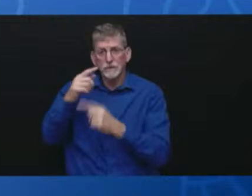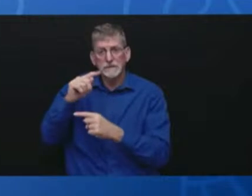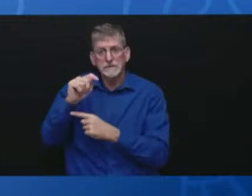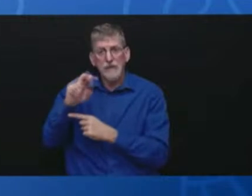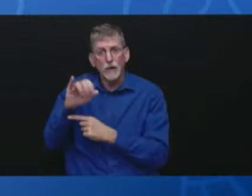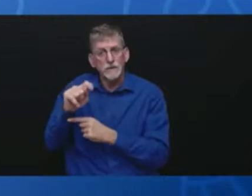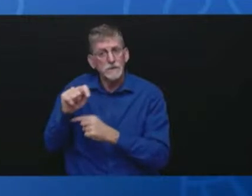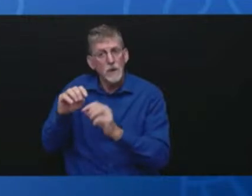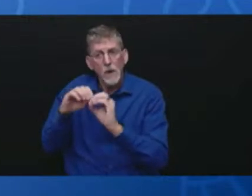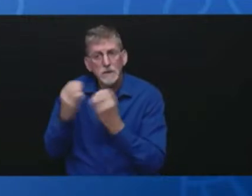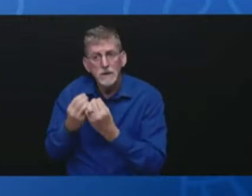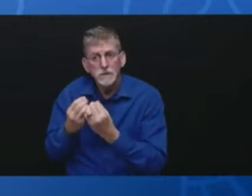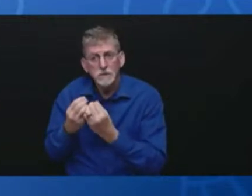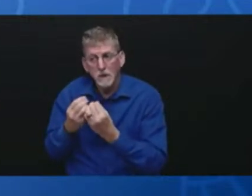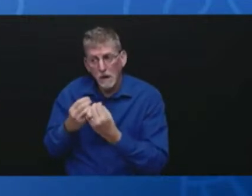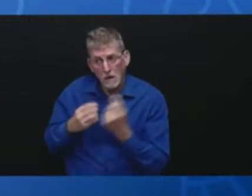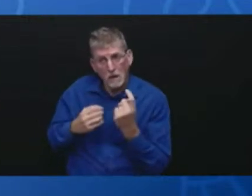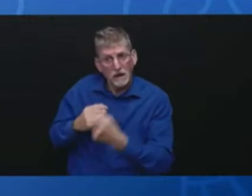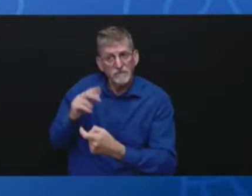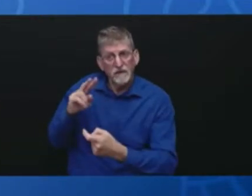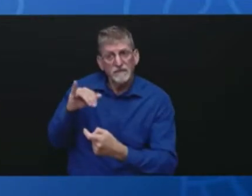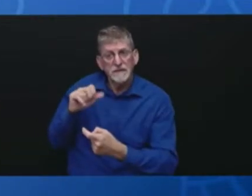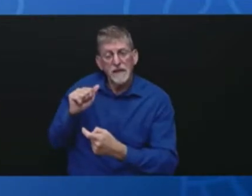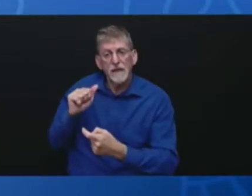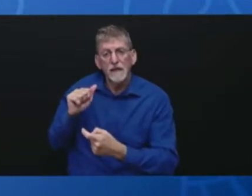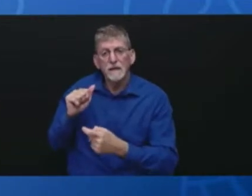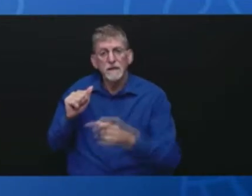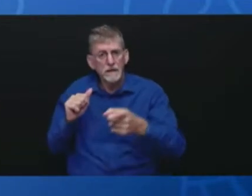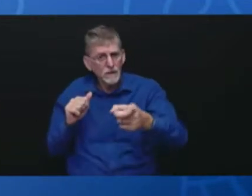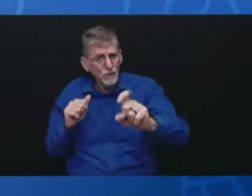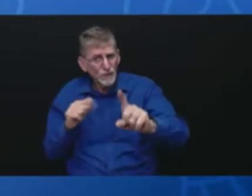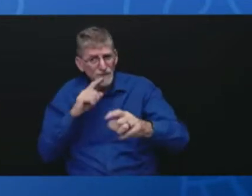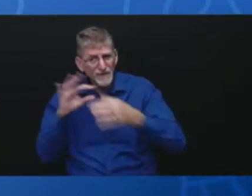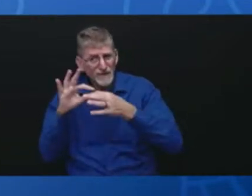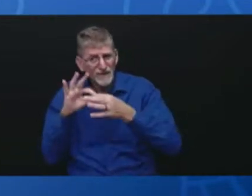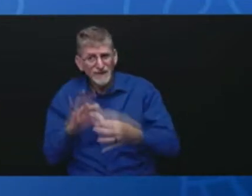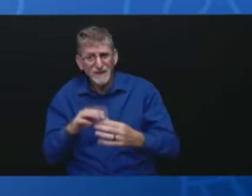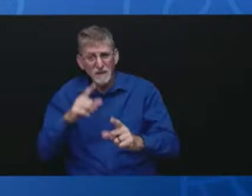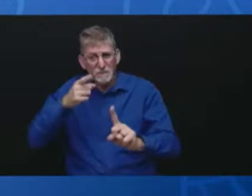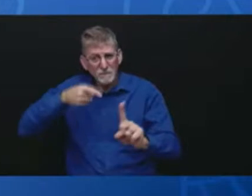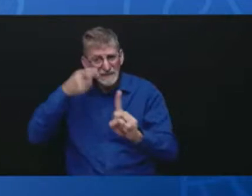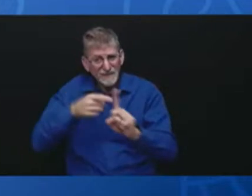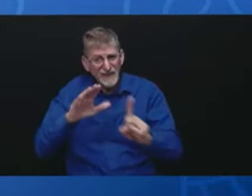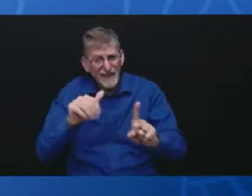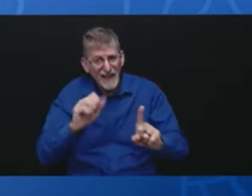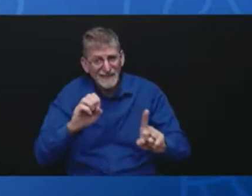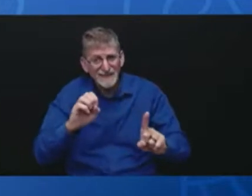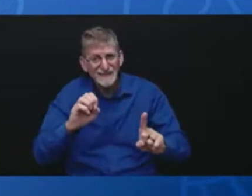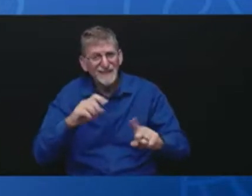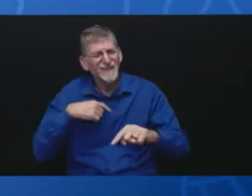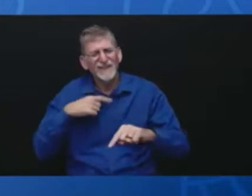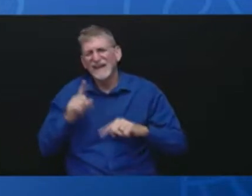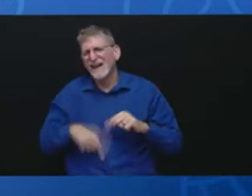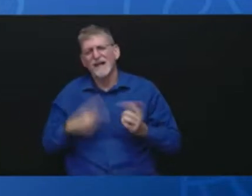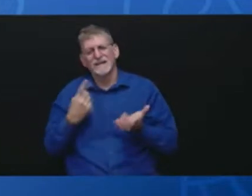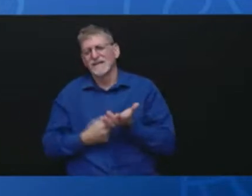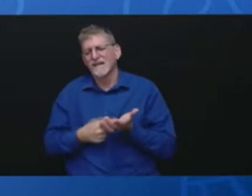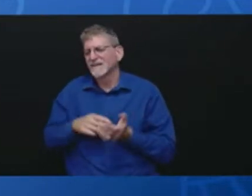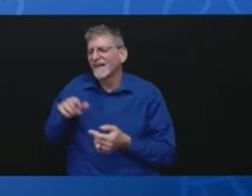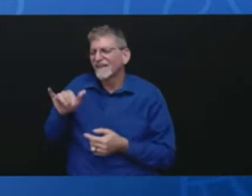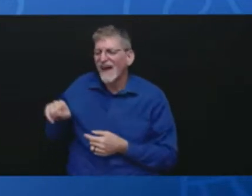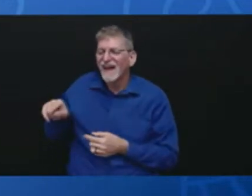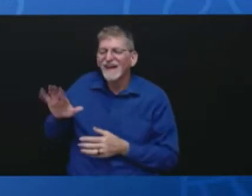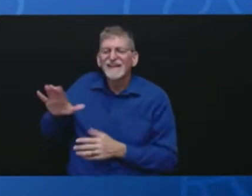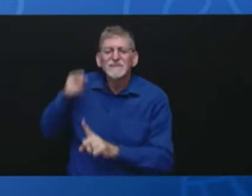to a court filing regarding a specific case, including also we don't talk about visas and the specific dynamic there. I'm not going